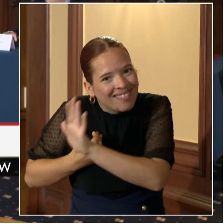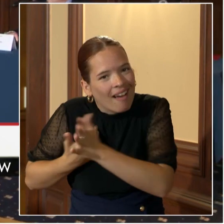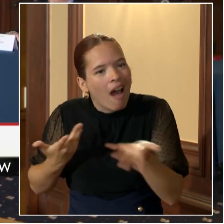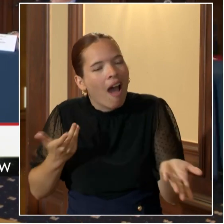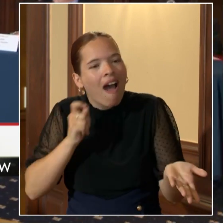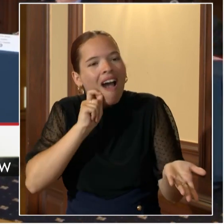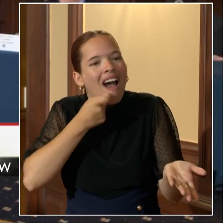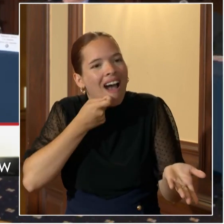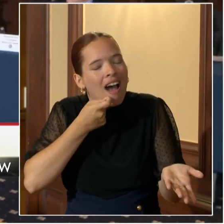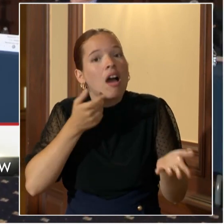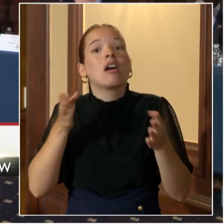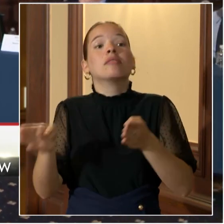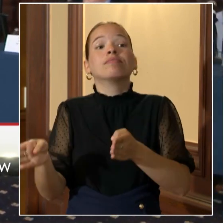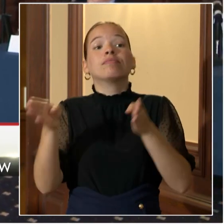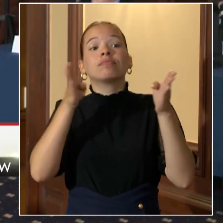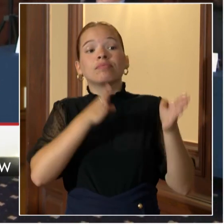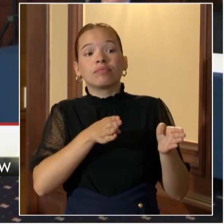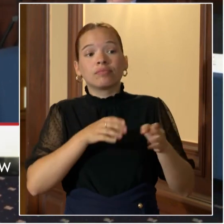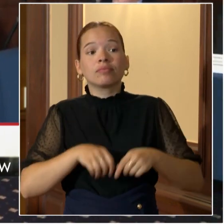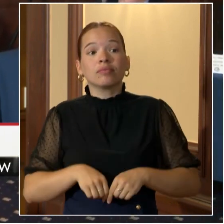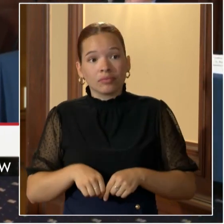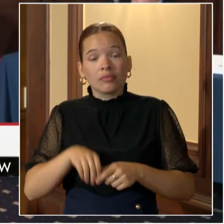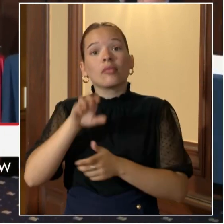car enthusiast myself, and I think